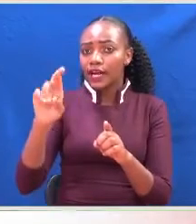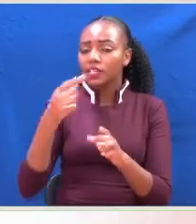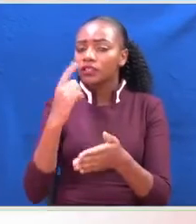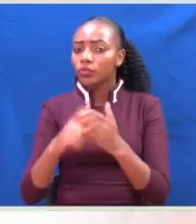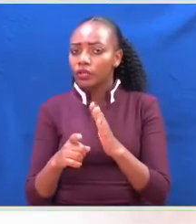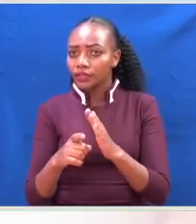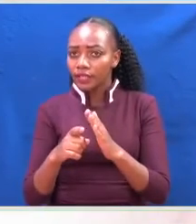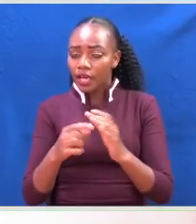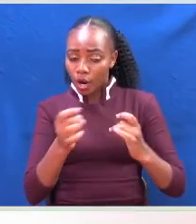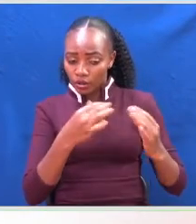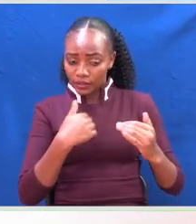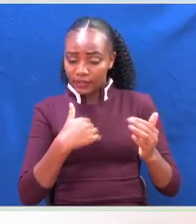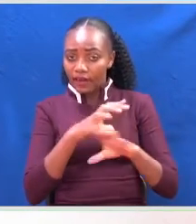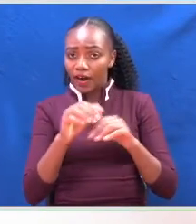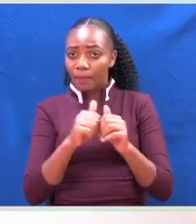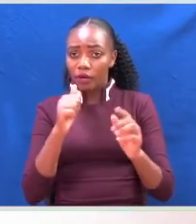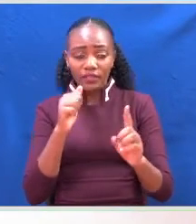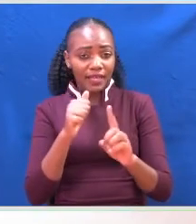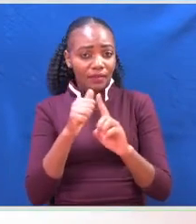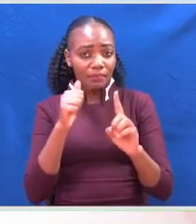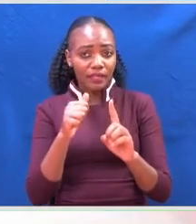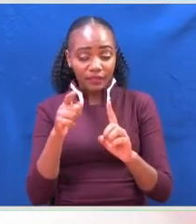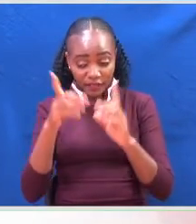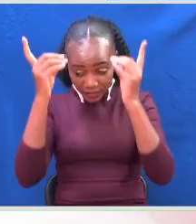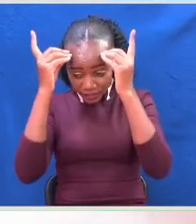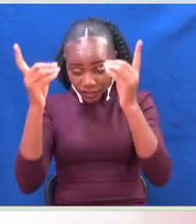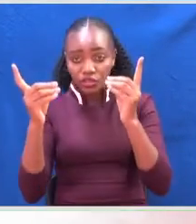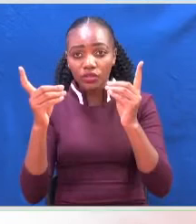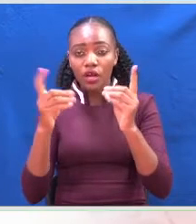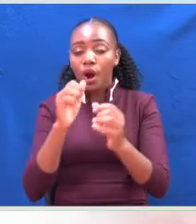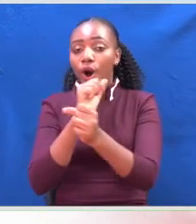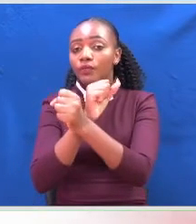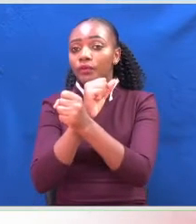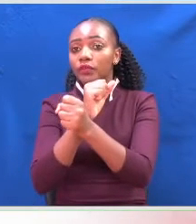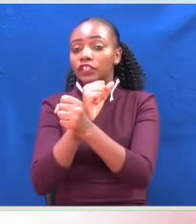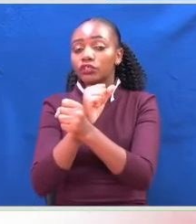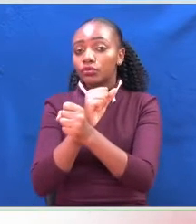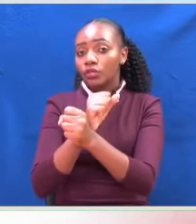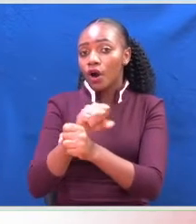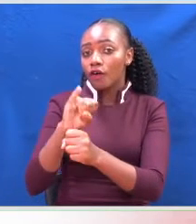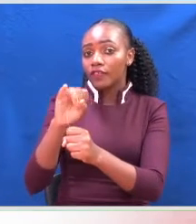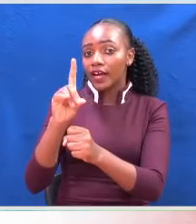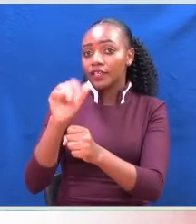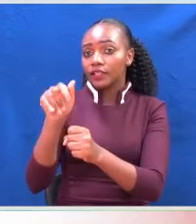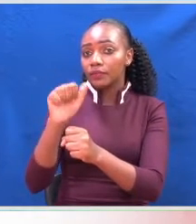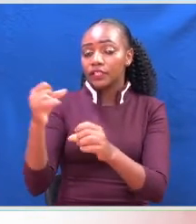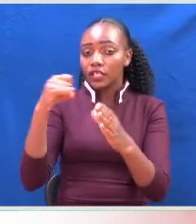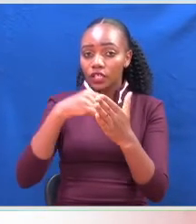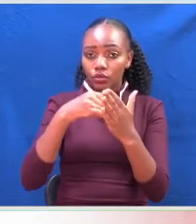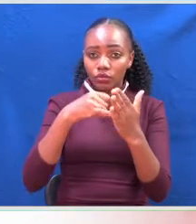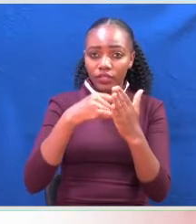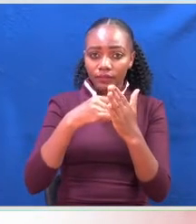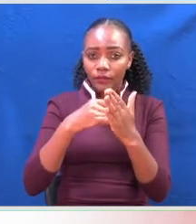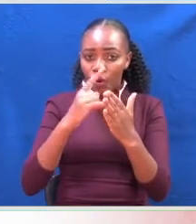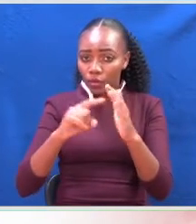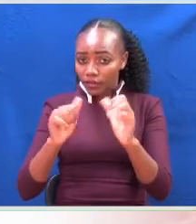is concerned about the impact this decision would have on the protection of refugees, including in the context of the